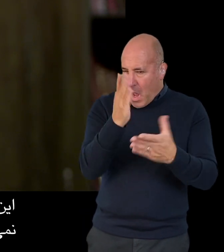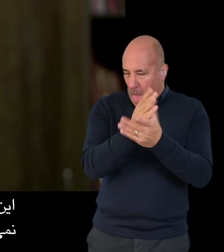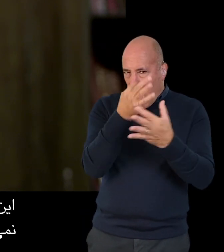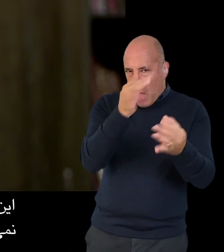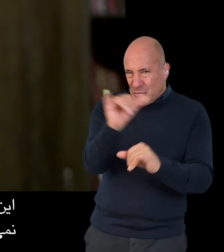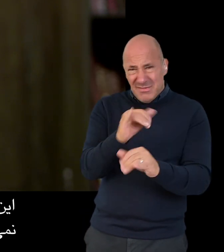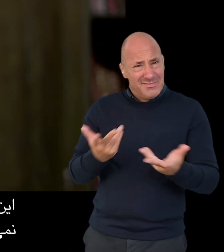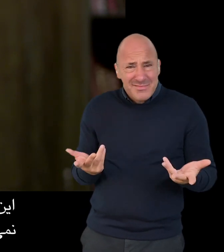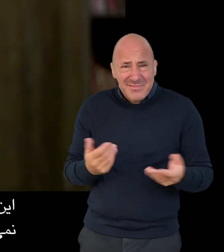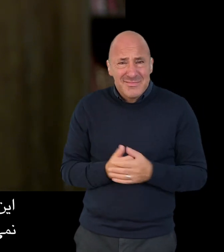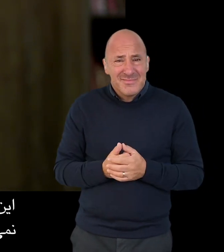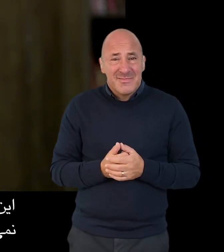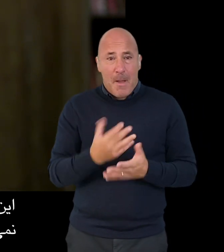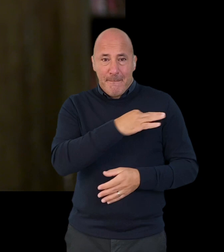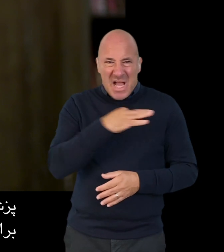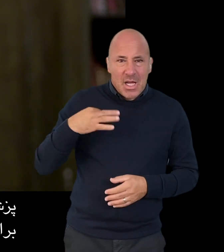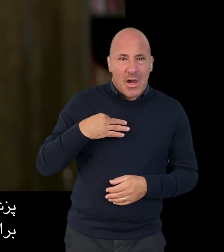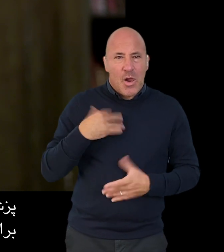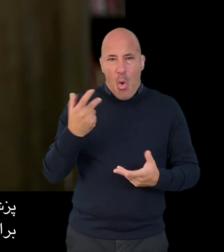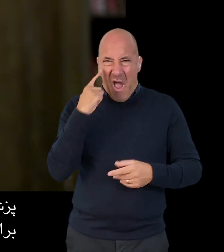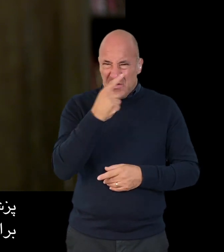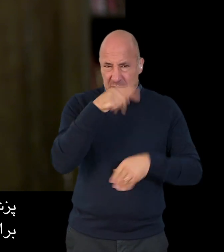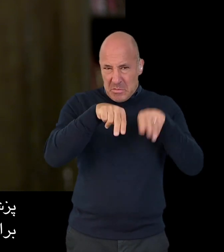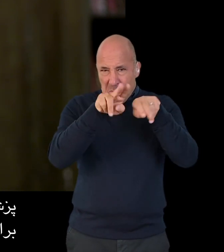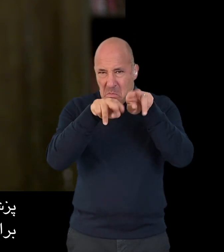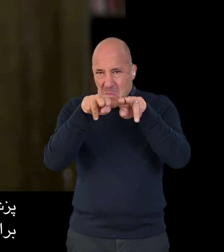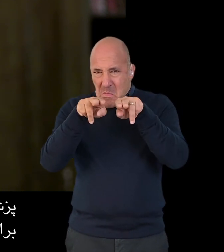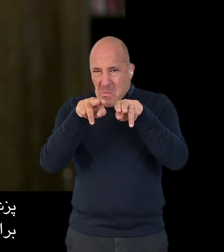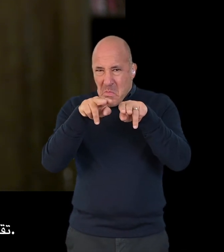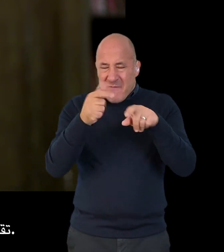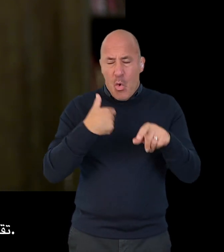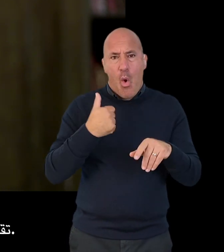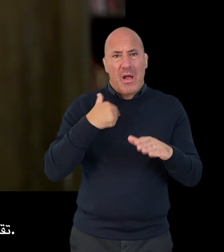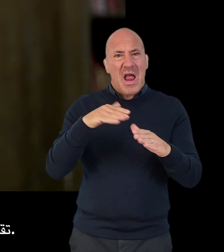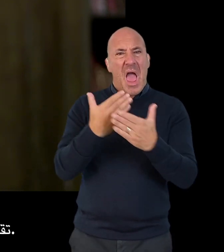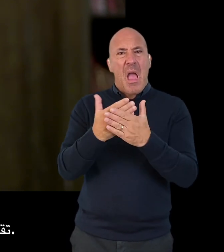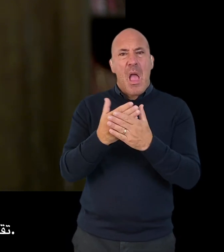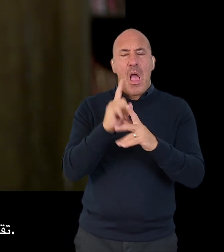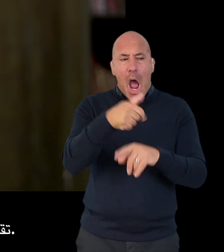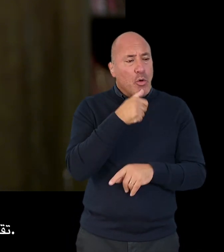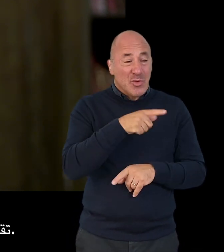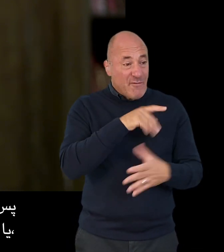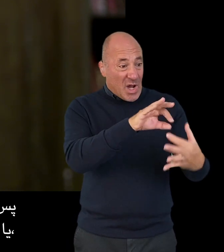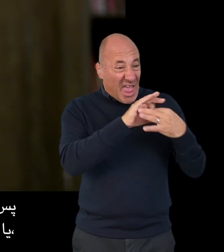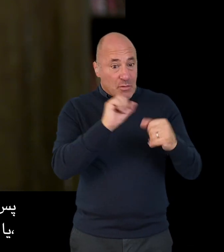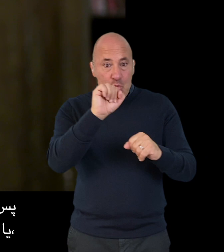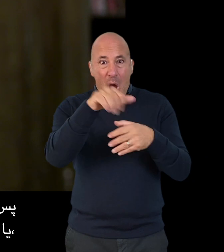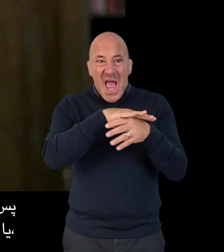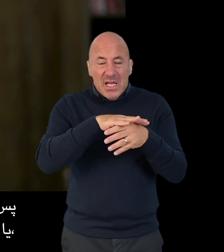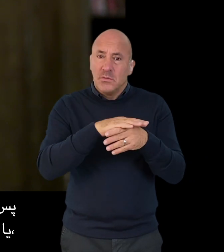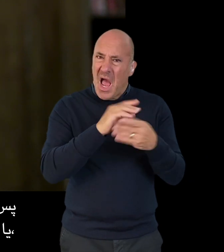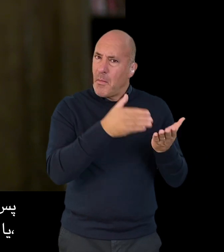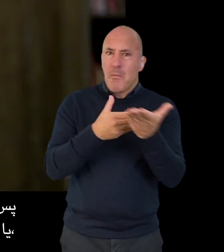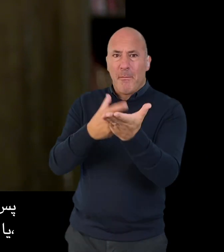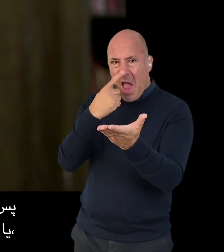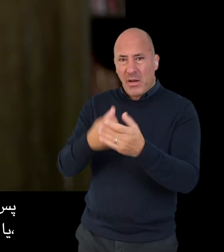that medical or psychiatric evidence can't be used in an asylum claim if it's relevant in your case. So if you've had